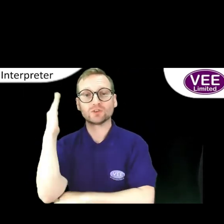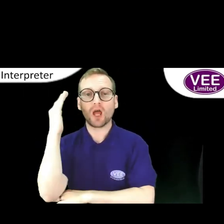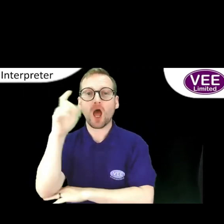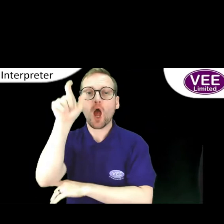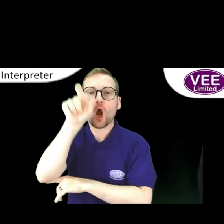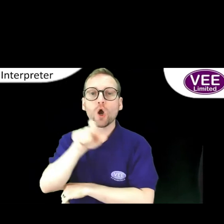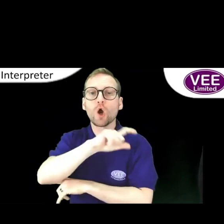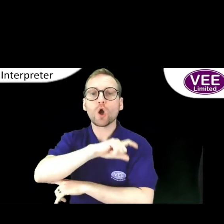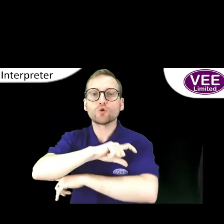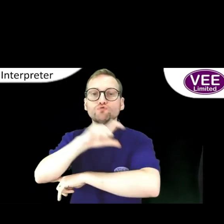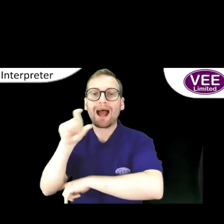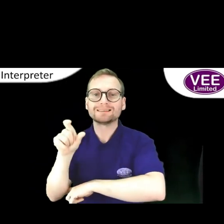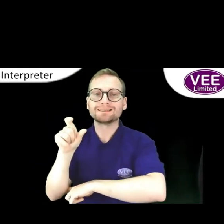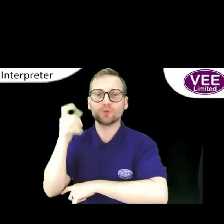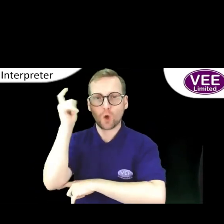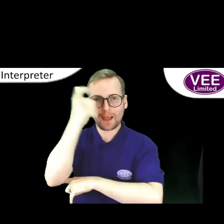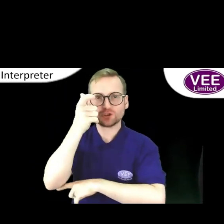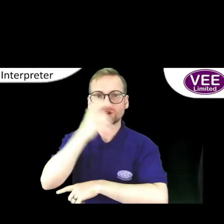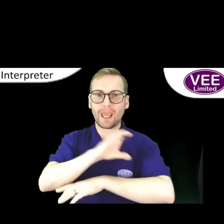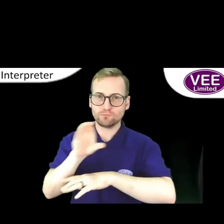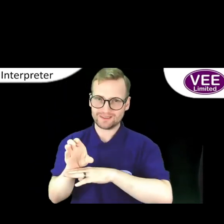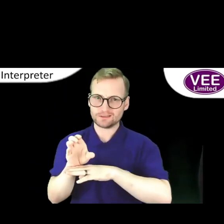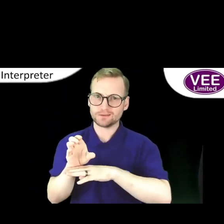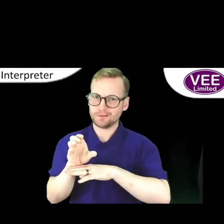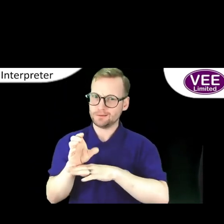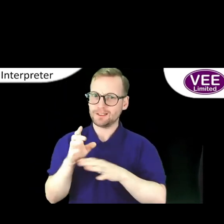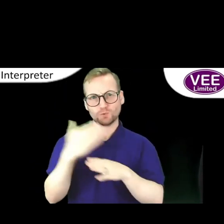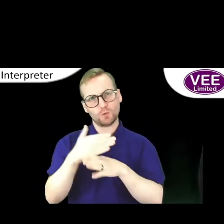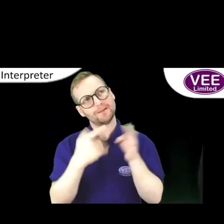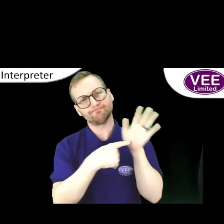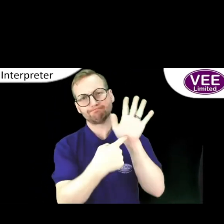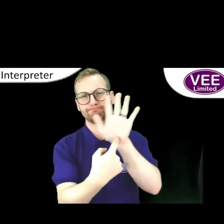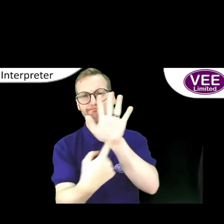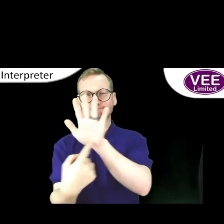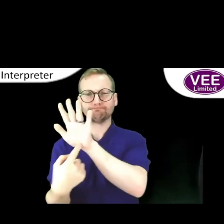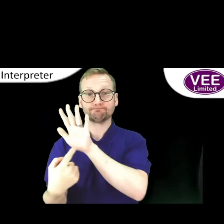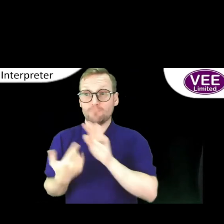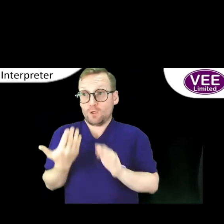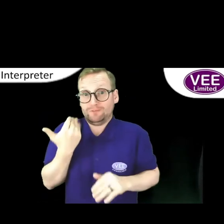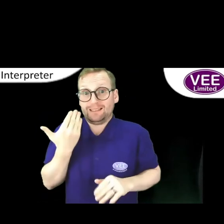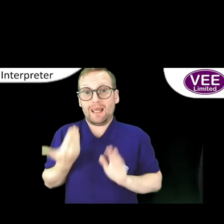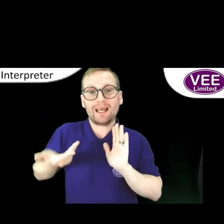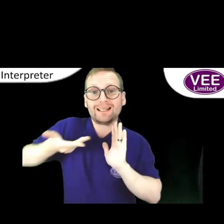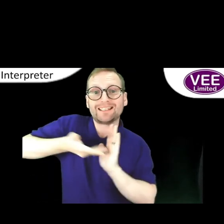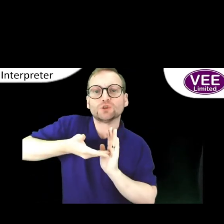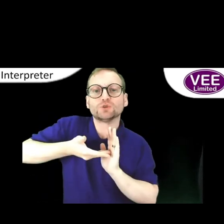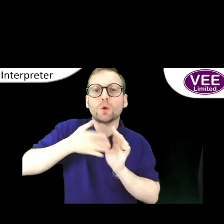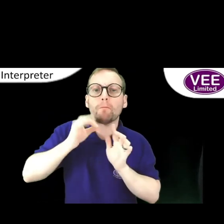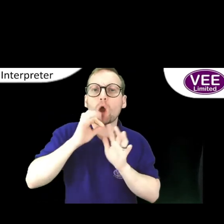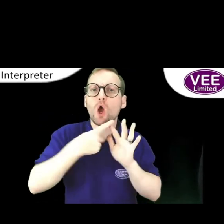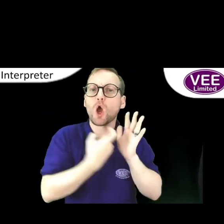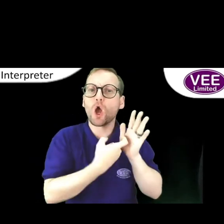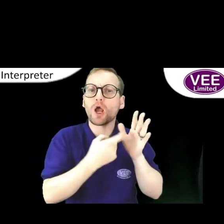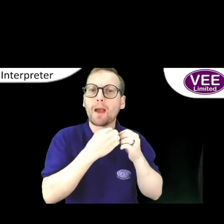at the University of Cambridge. His work has been widely exhibited and collected, most recently by an addition to the Pergamon Museum in